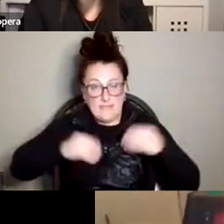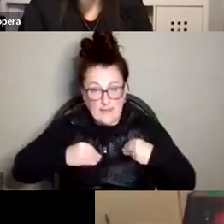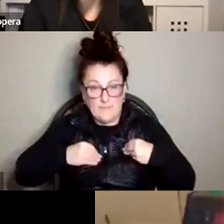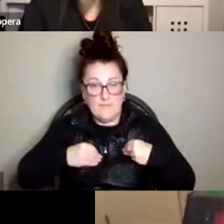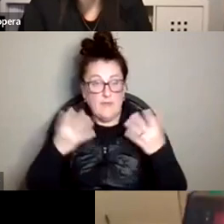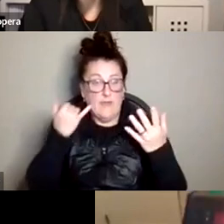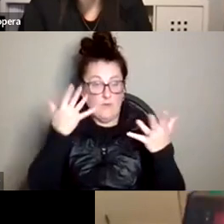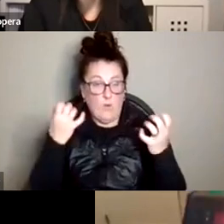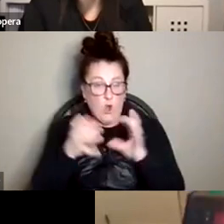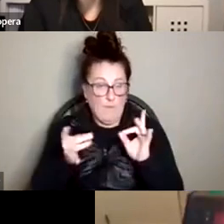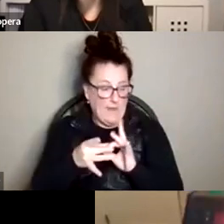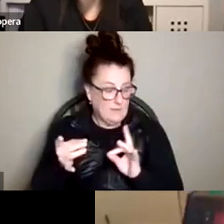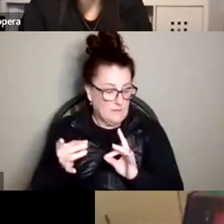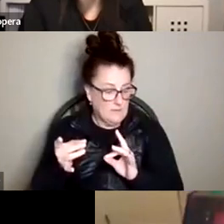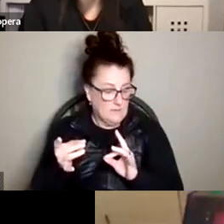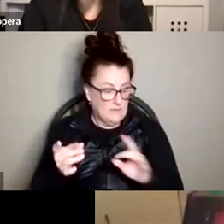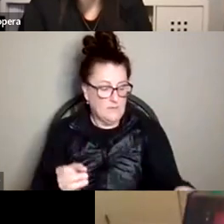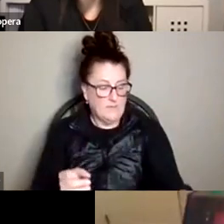comment.